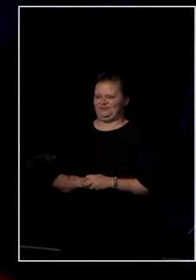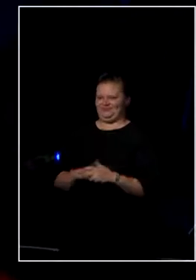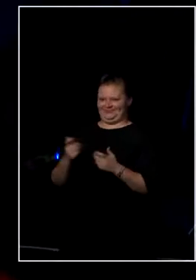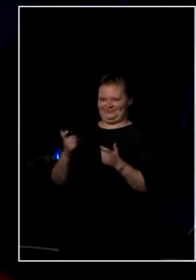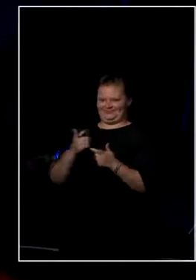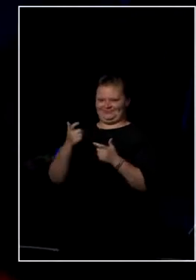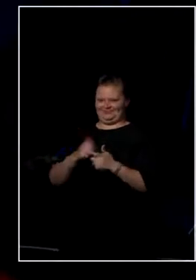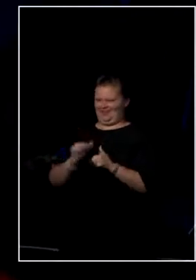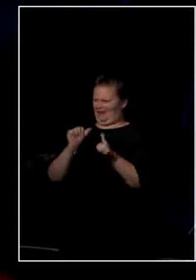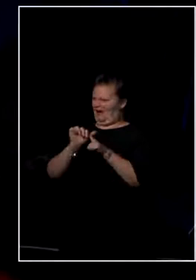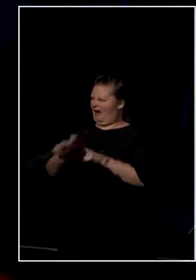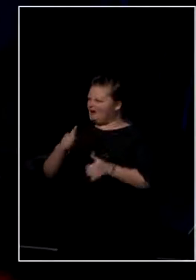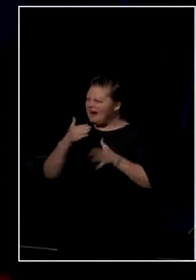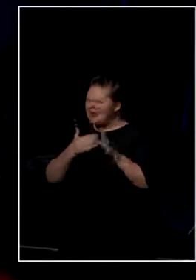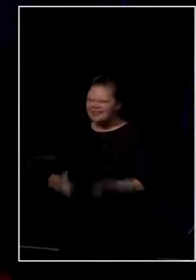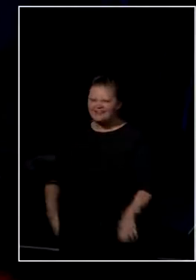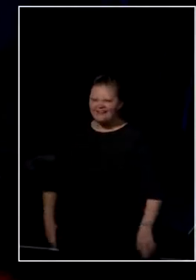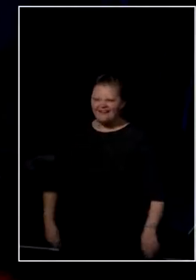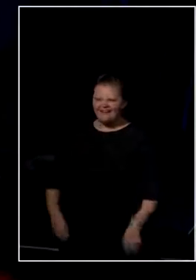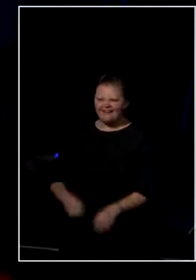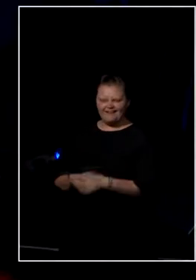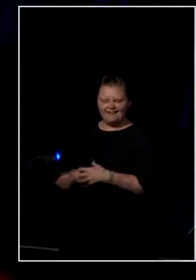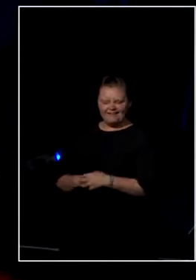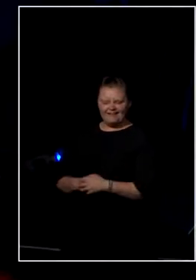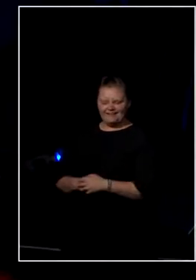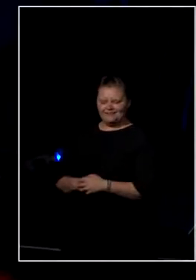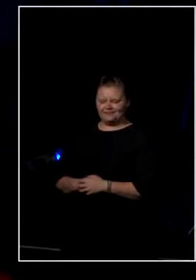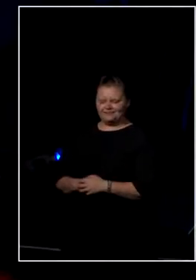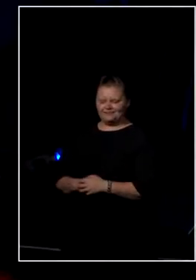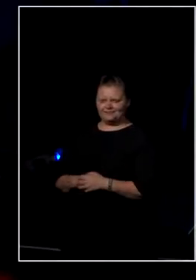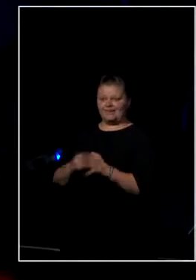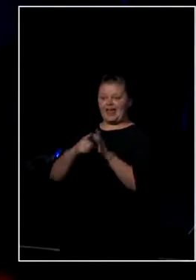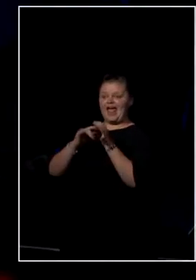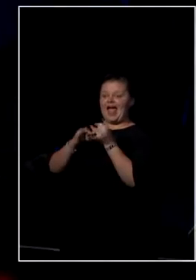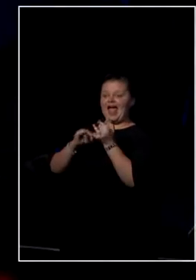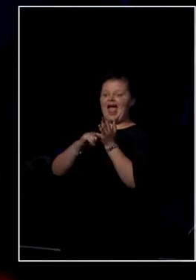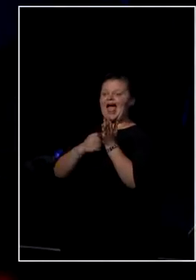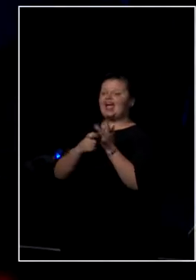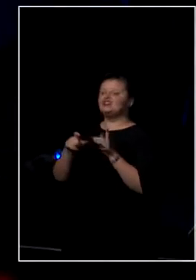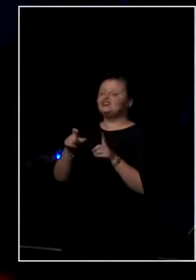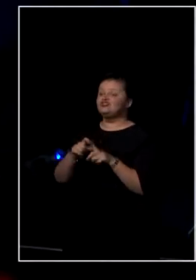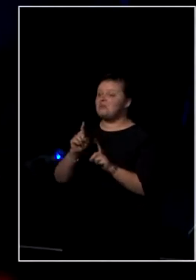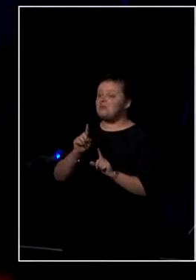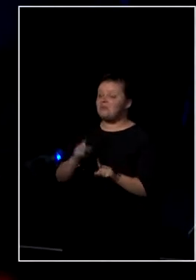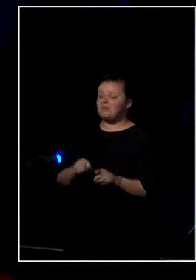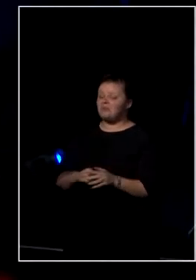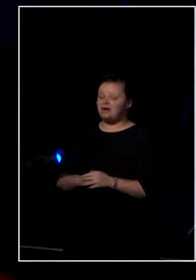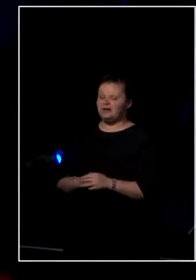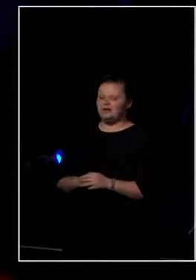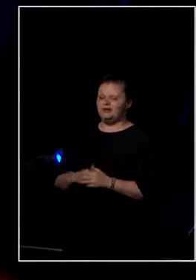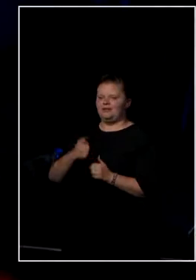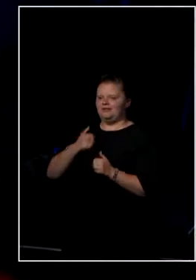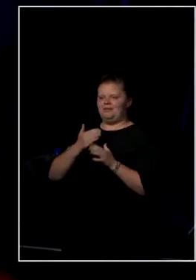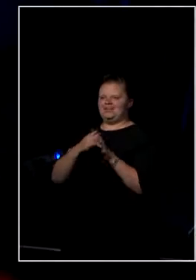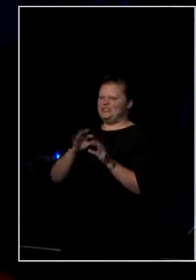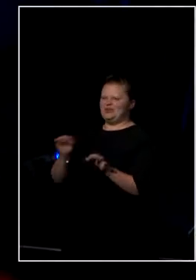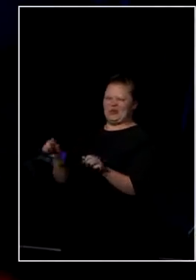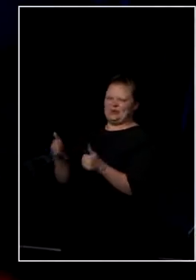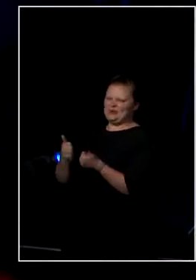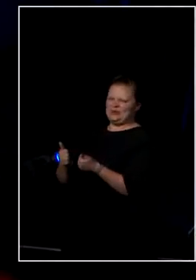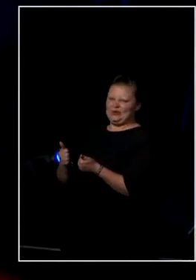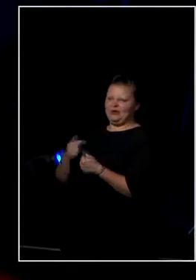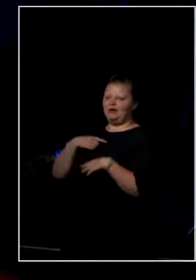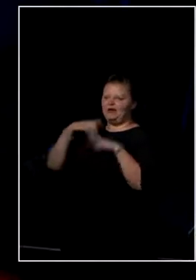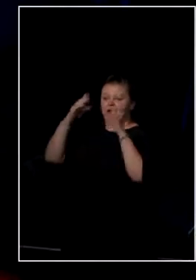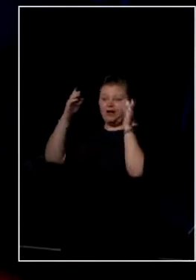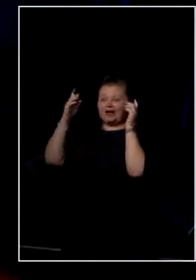Yeah, excellent answer. It is. Ashley, what about you? What do you think? My answer is not that good. I